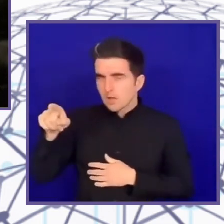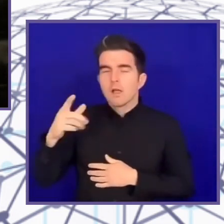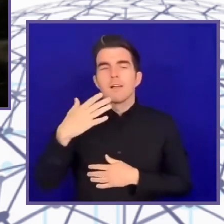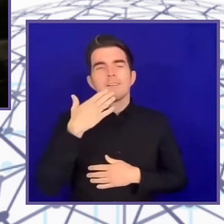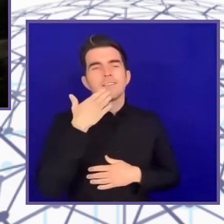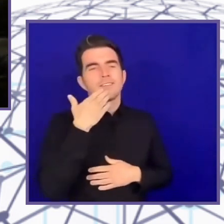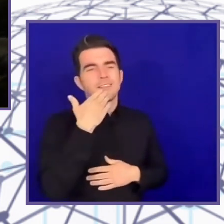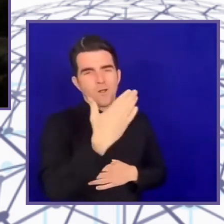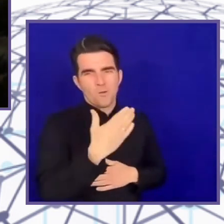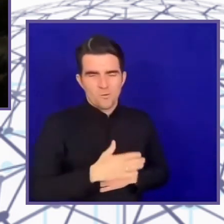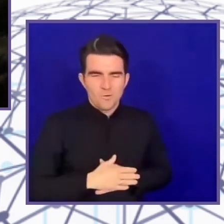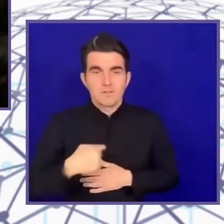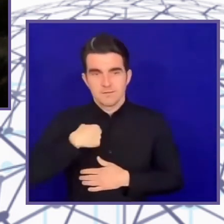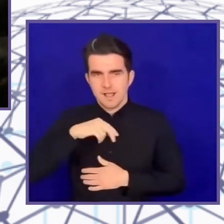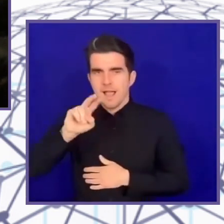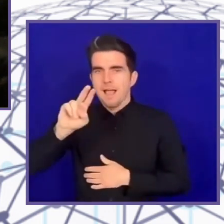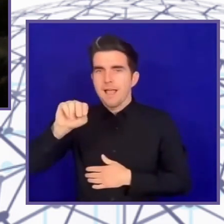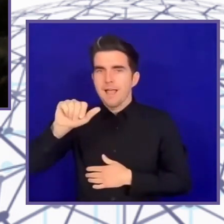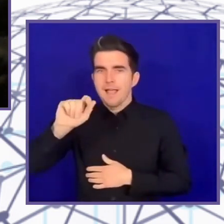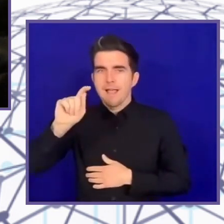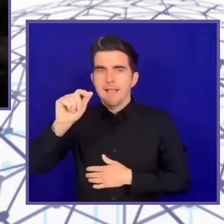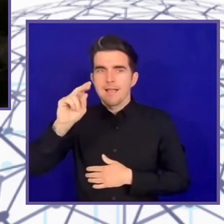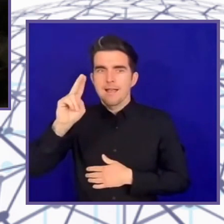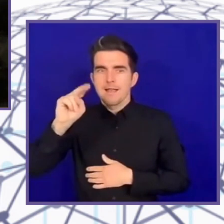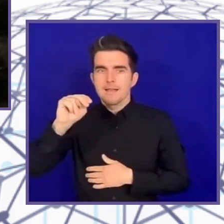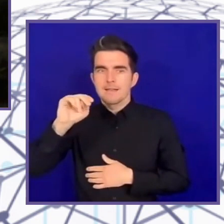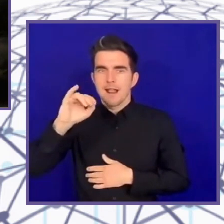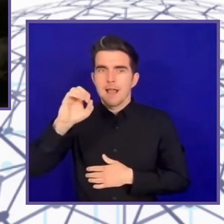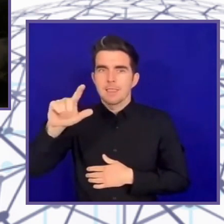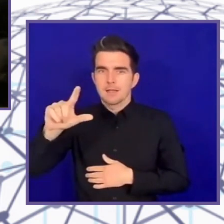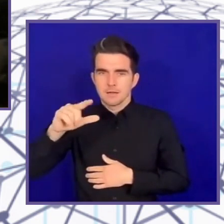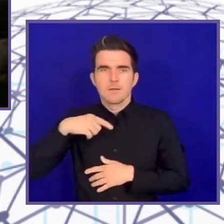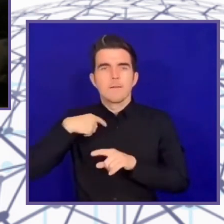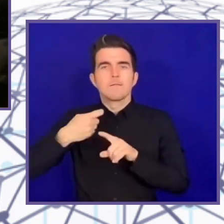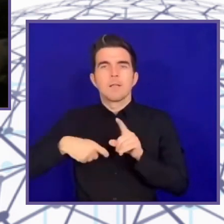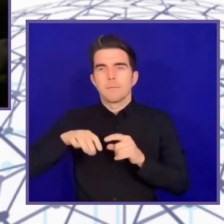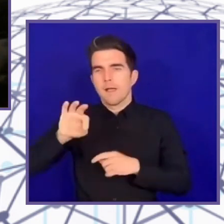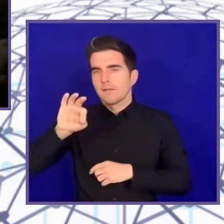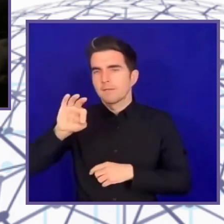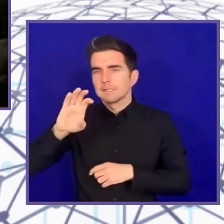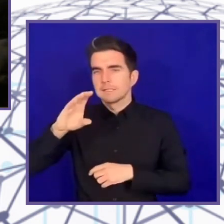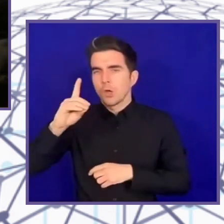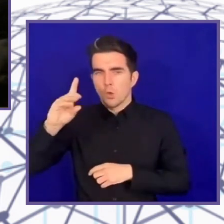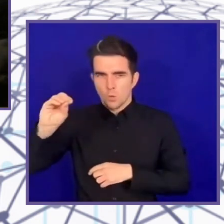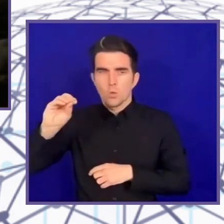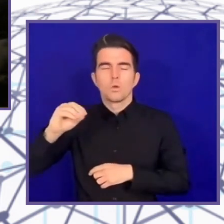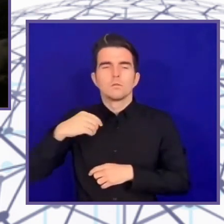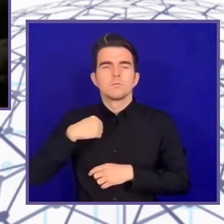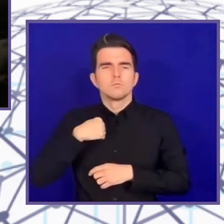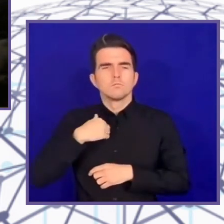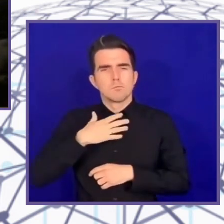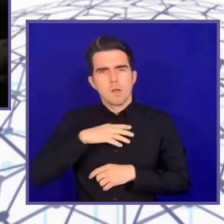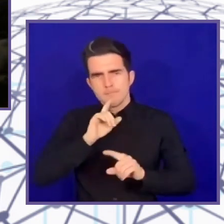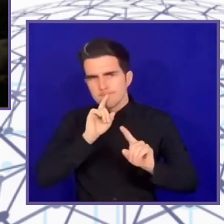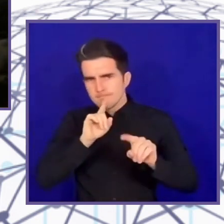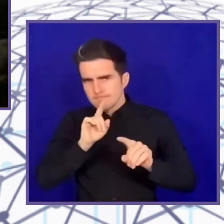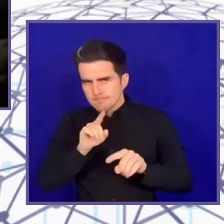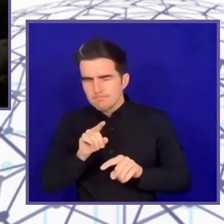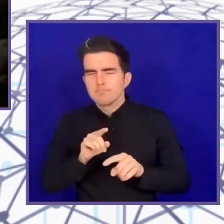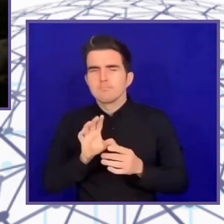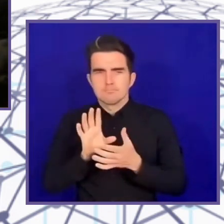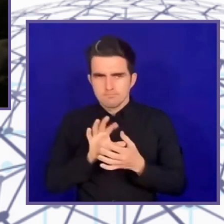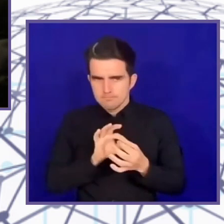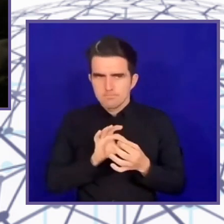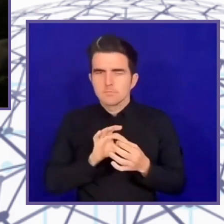to link it up to this point about kind of graveyards of AT as well. I think so. Whilst the research funds we can't use